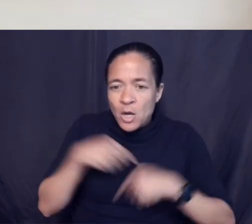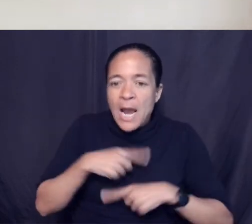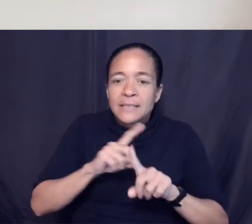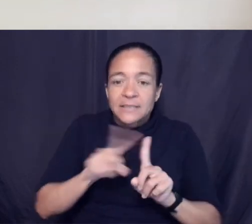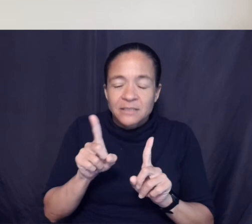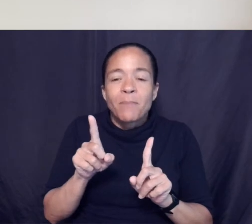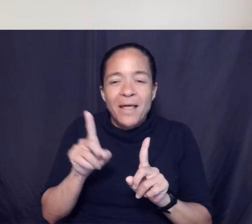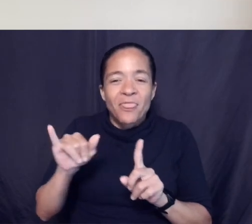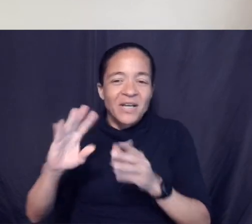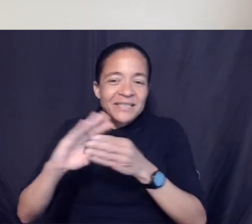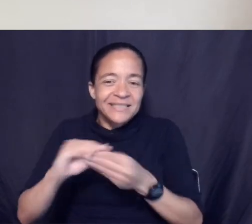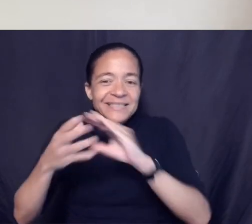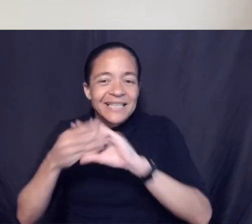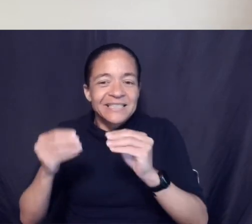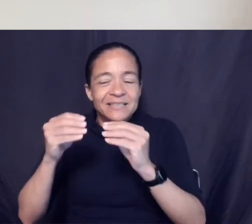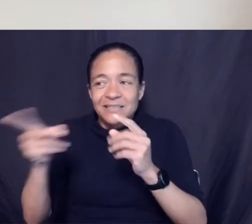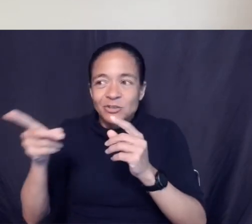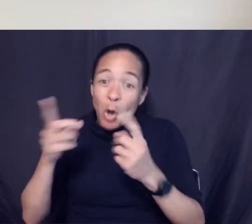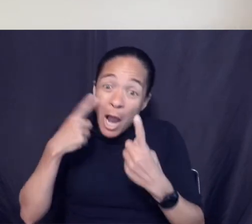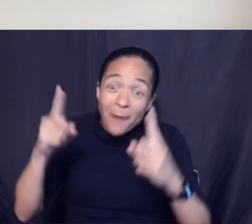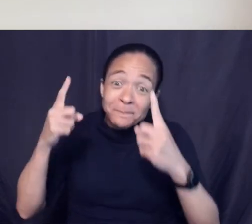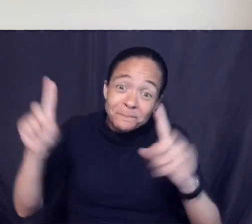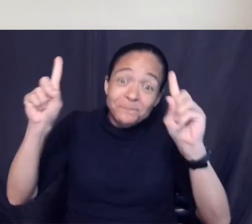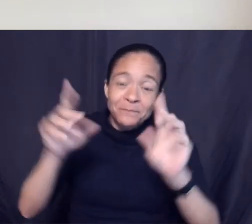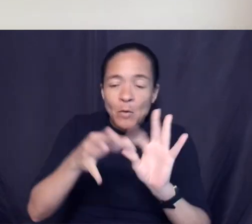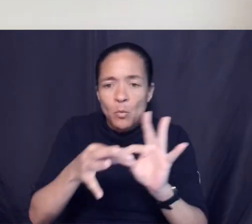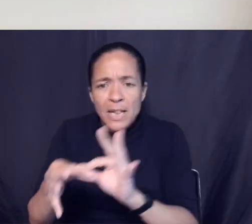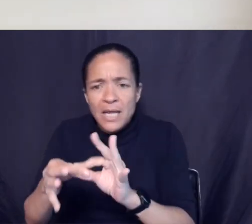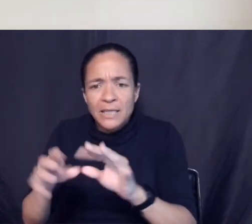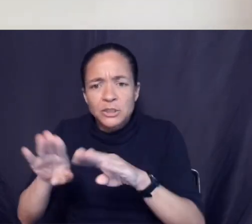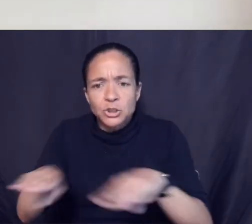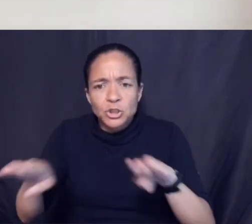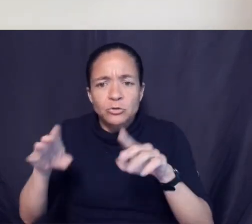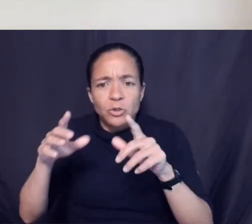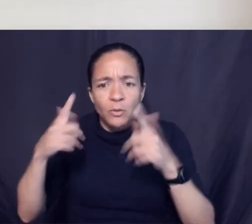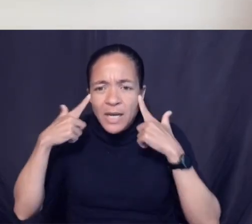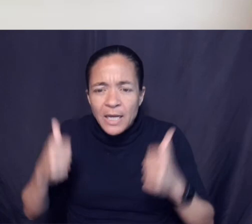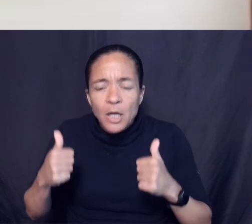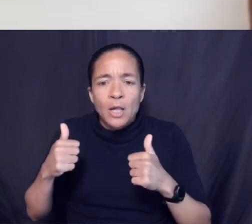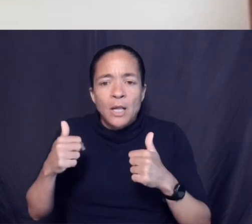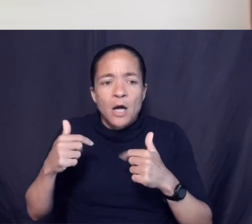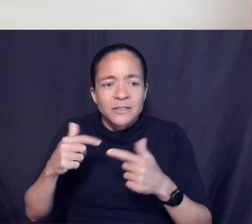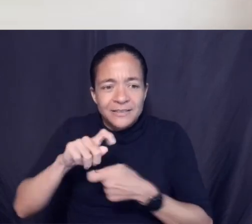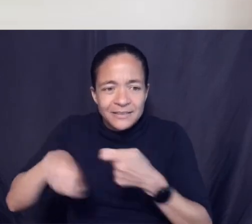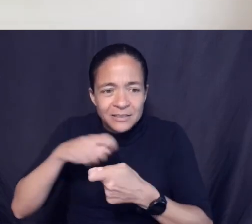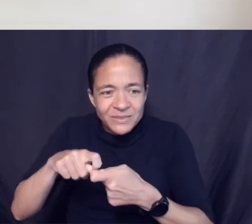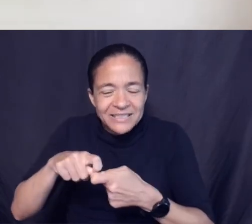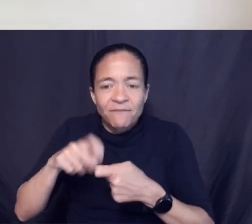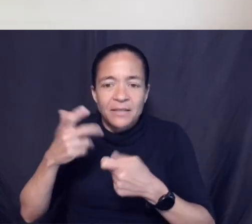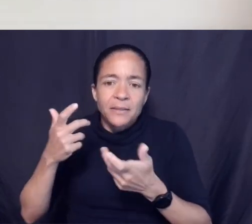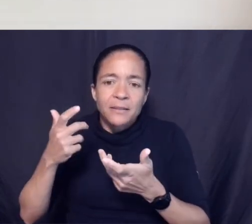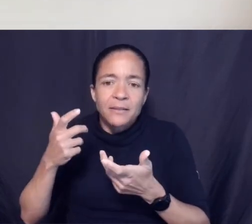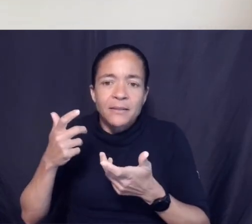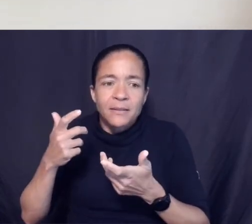biggest things is the success stories related to children with hearing loss, like